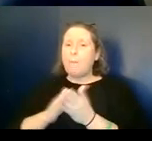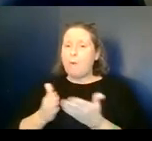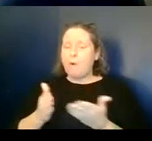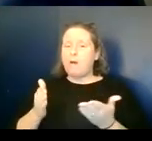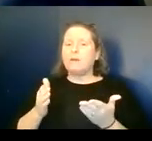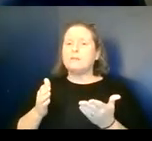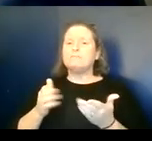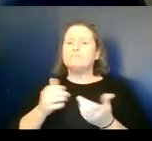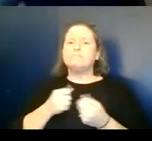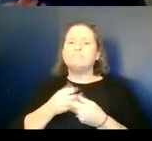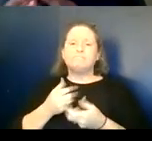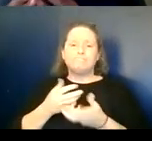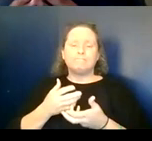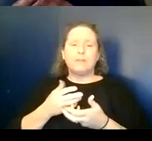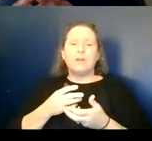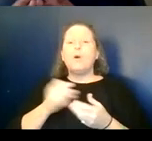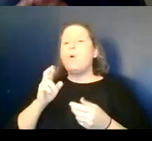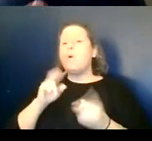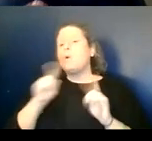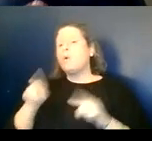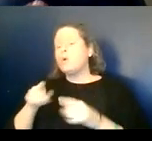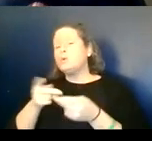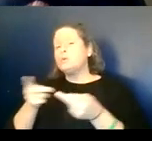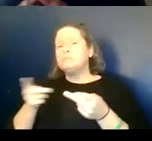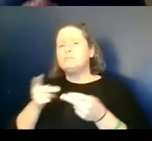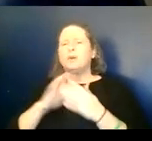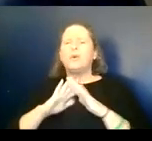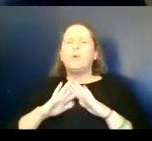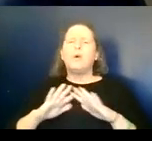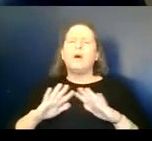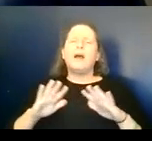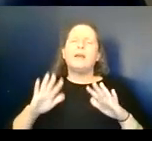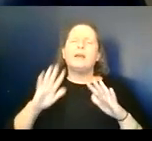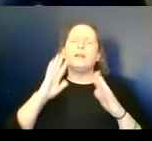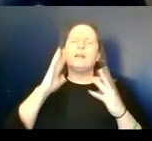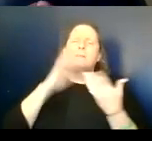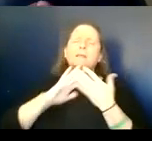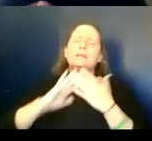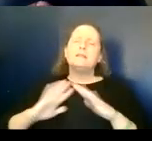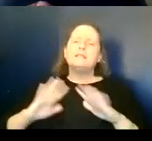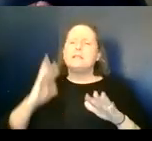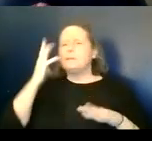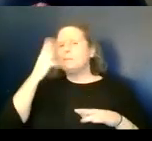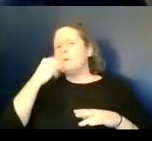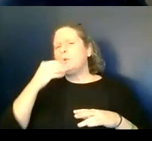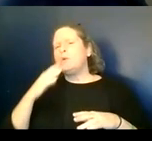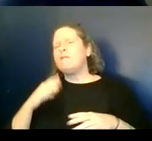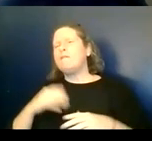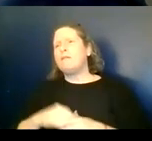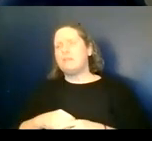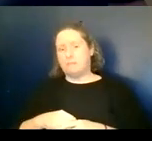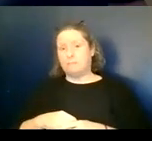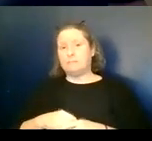is quiet and beautiful and serene that can help